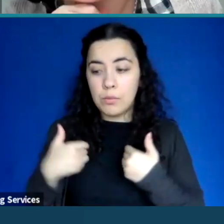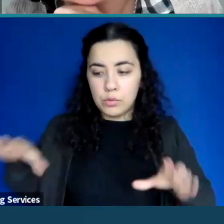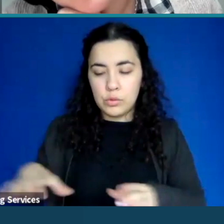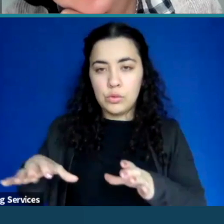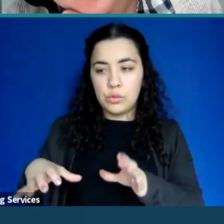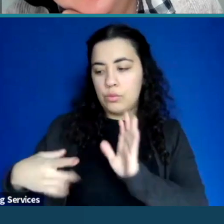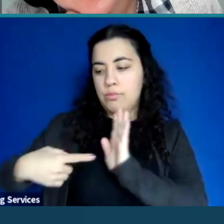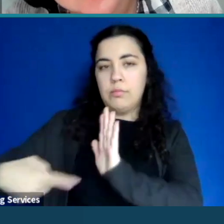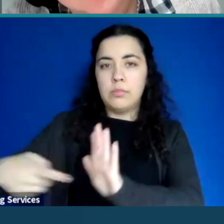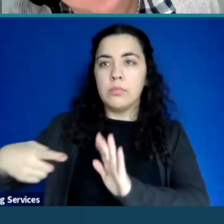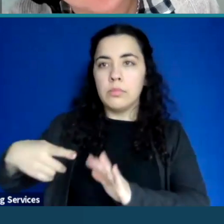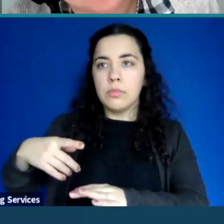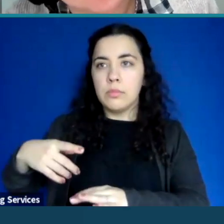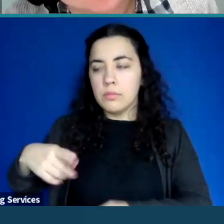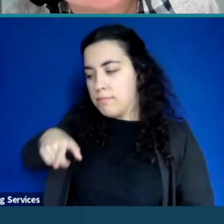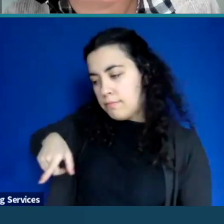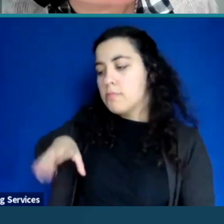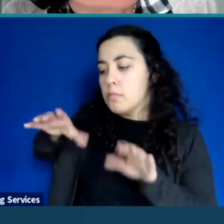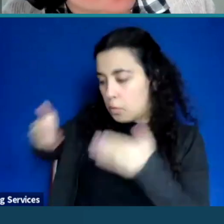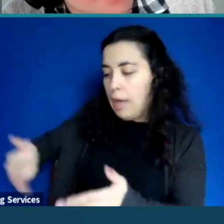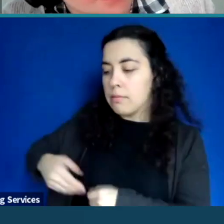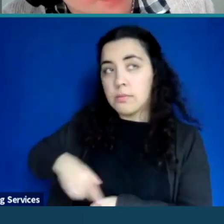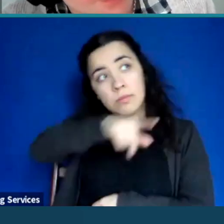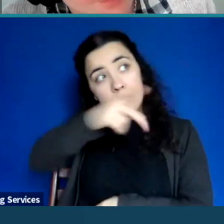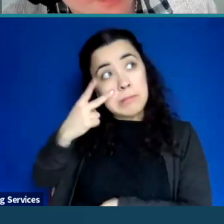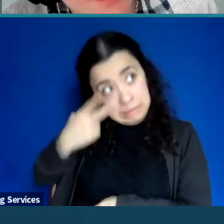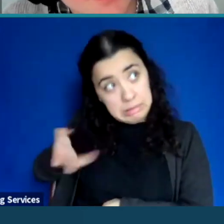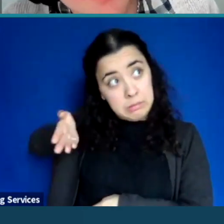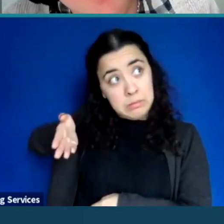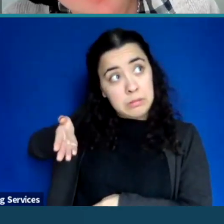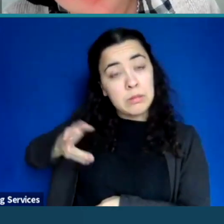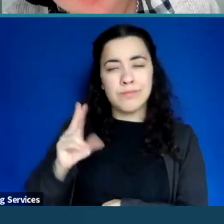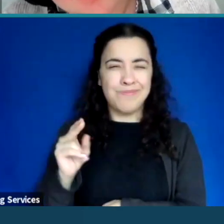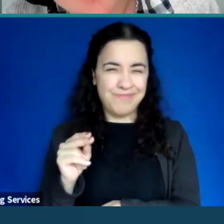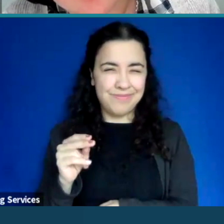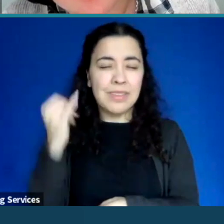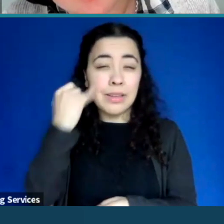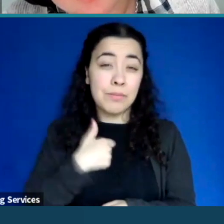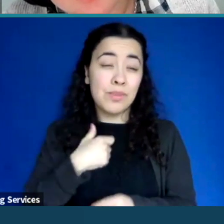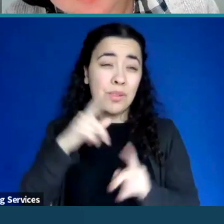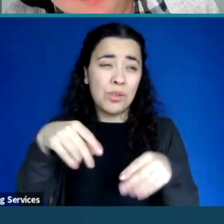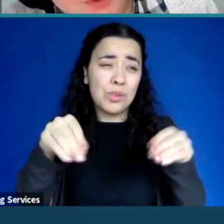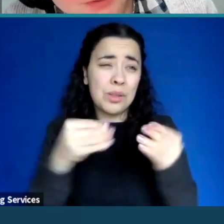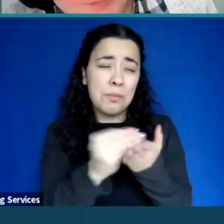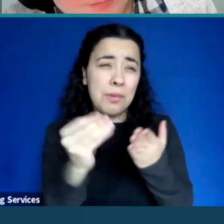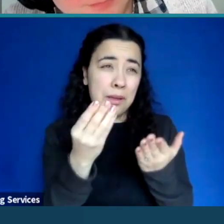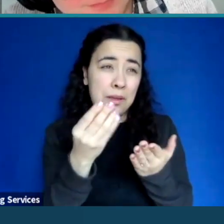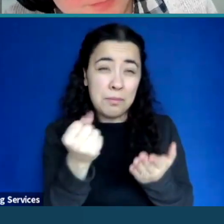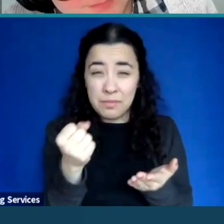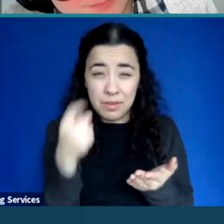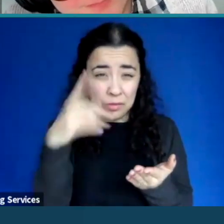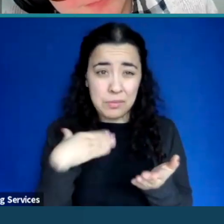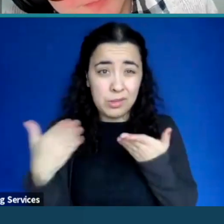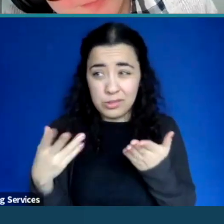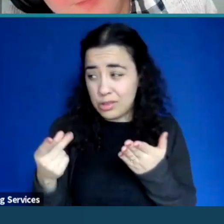task on cue. Couple of reasons for that. Obviously, number one, if I'm just going to the store to buy milk with my service dog, it's